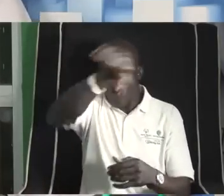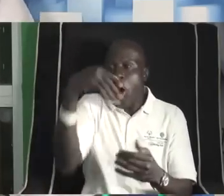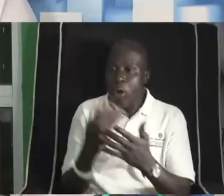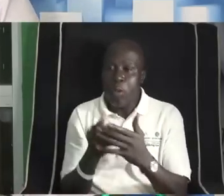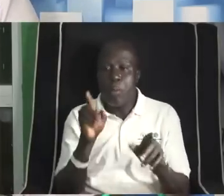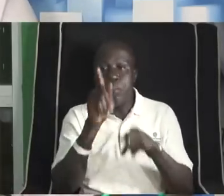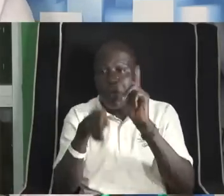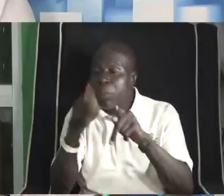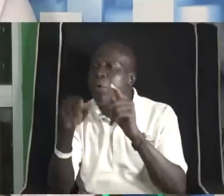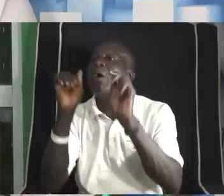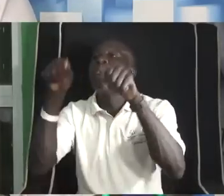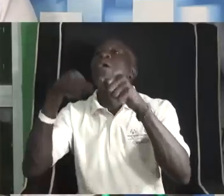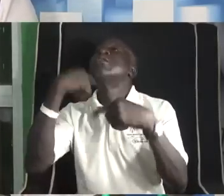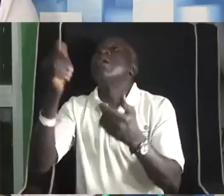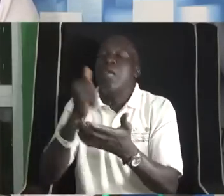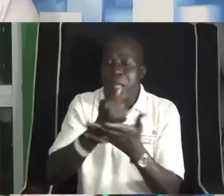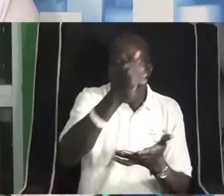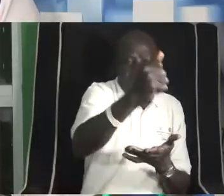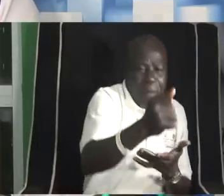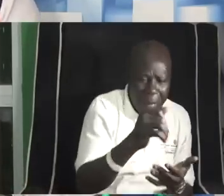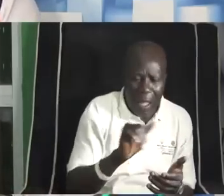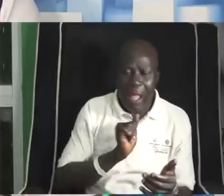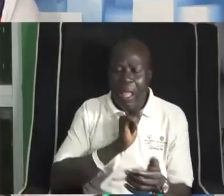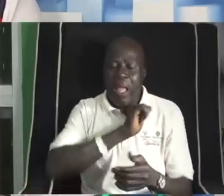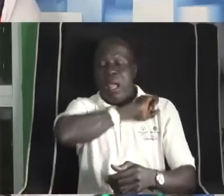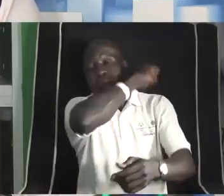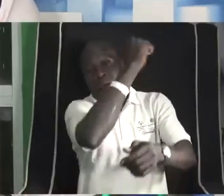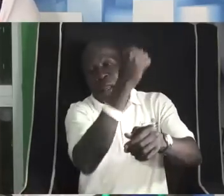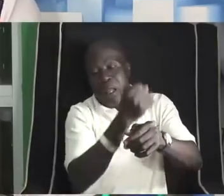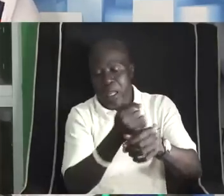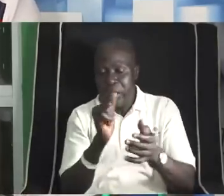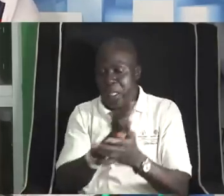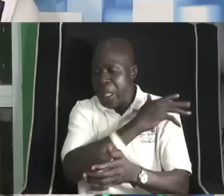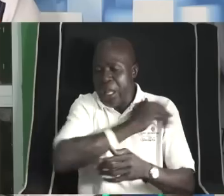All of you that you can say amen.